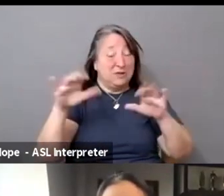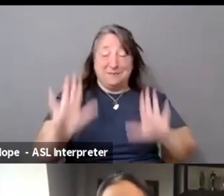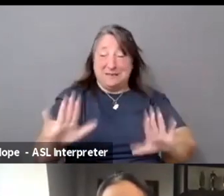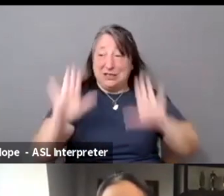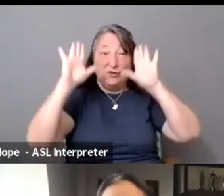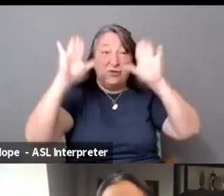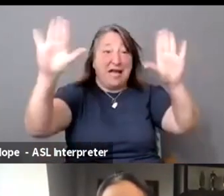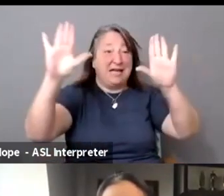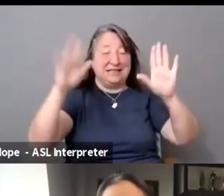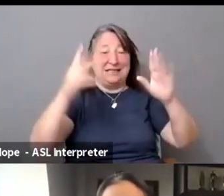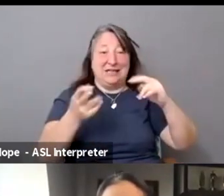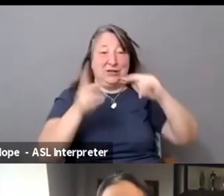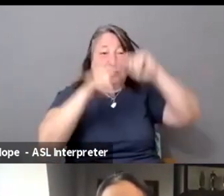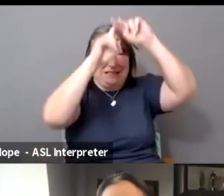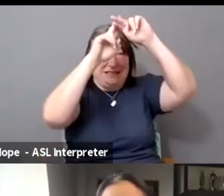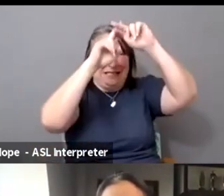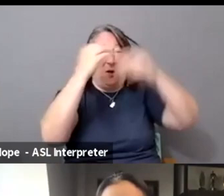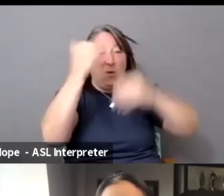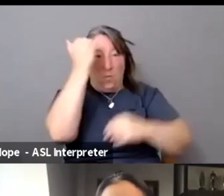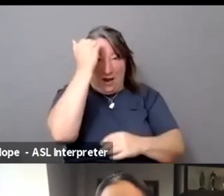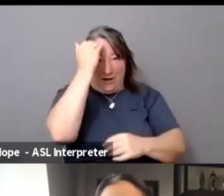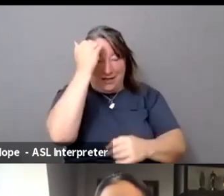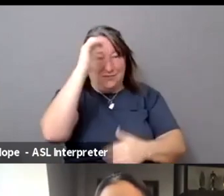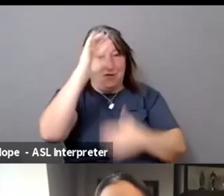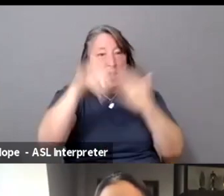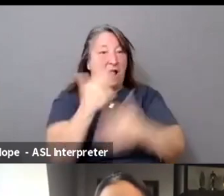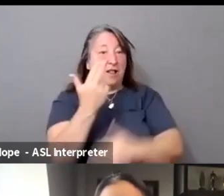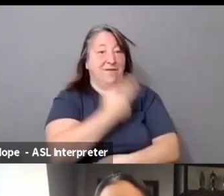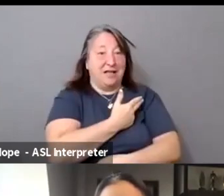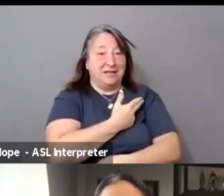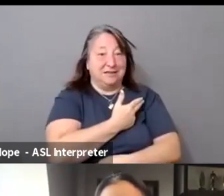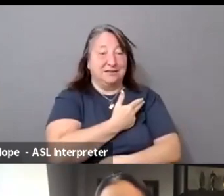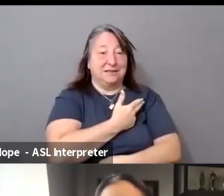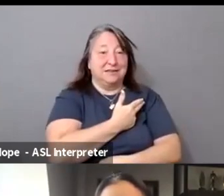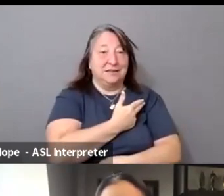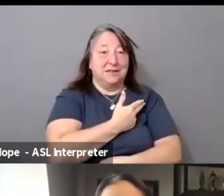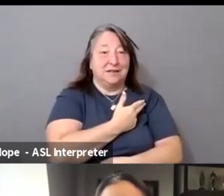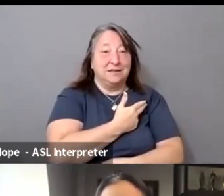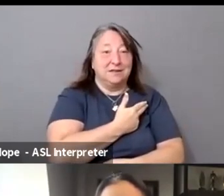raising the awareness and heightening it for all of us, both at Universal and I think